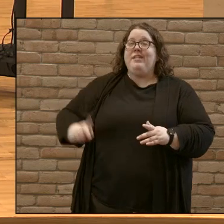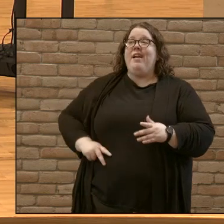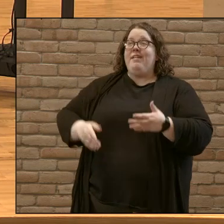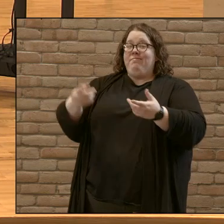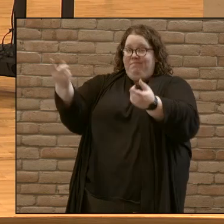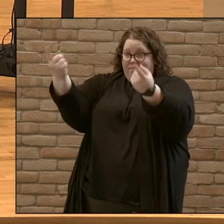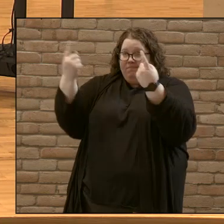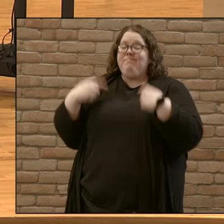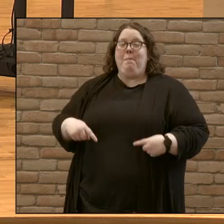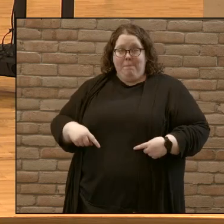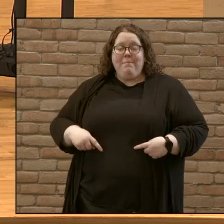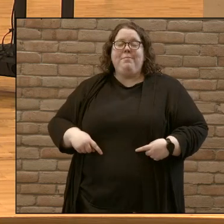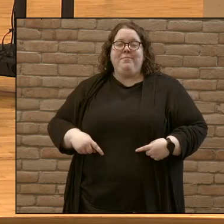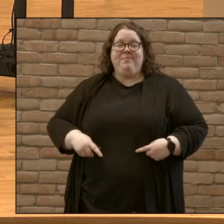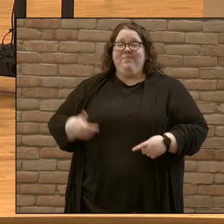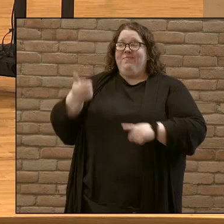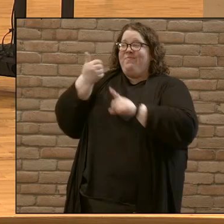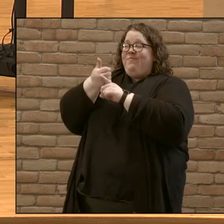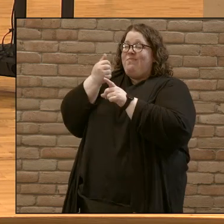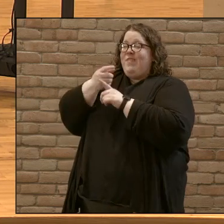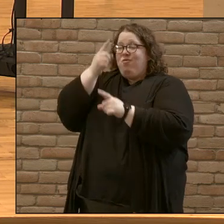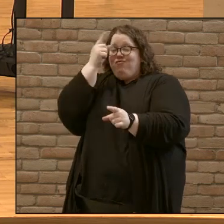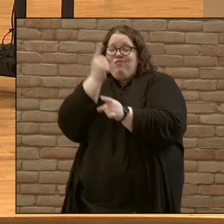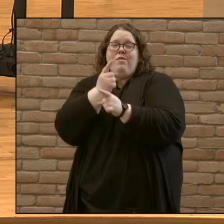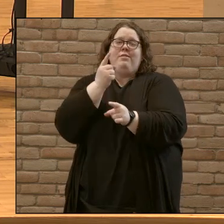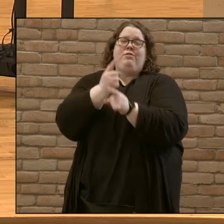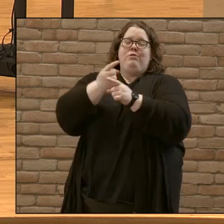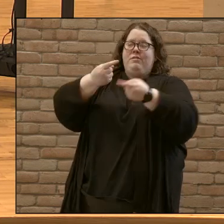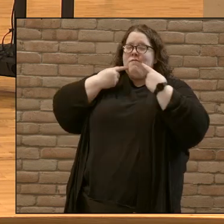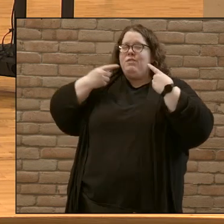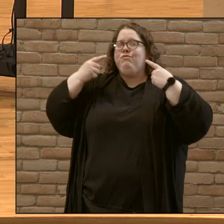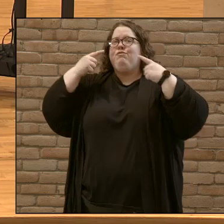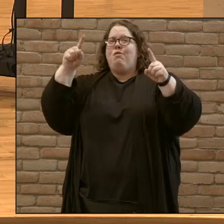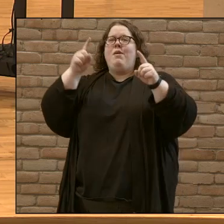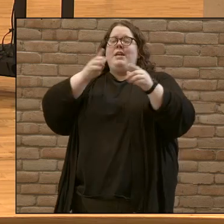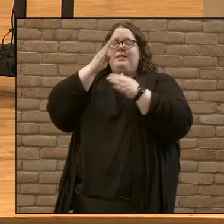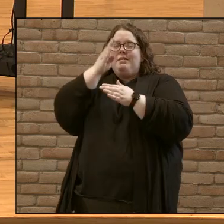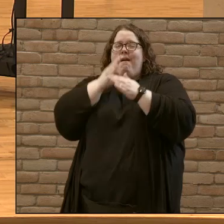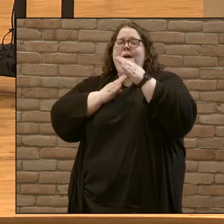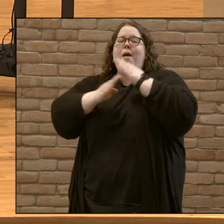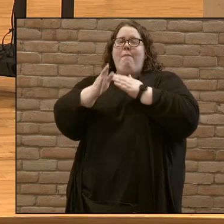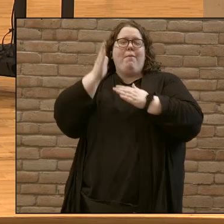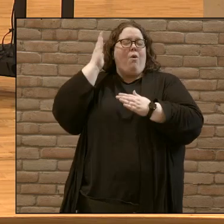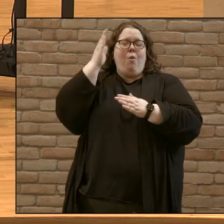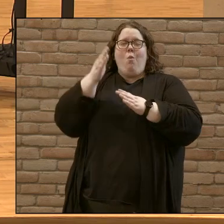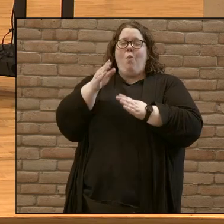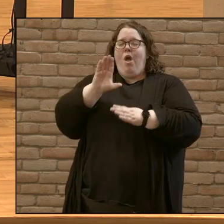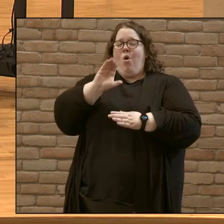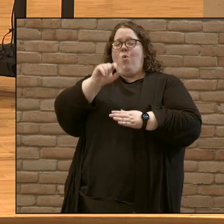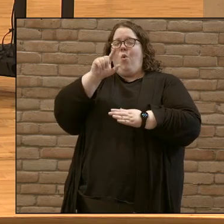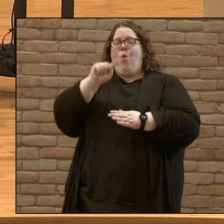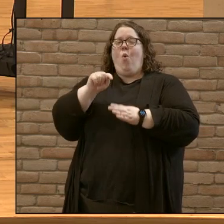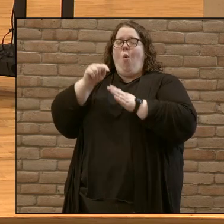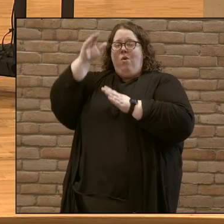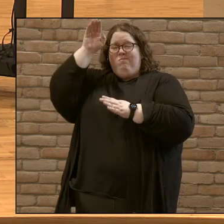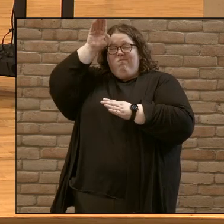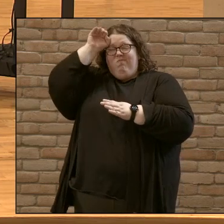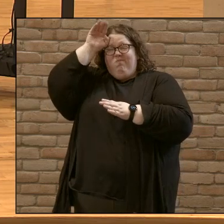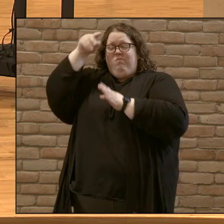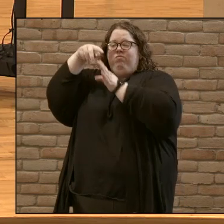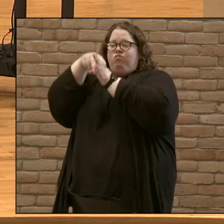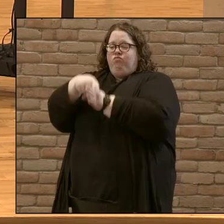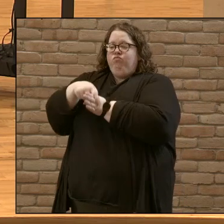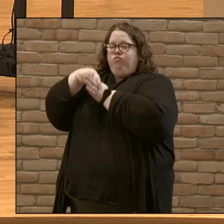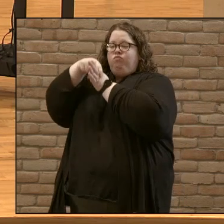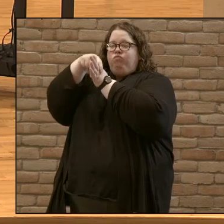righteous and victorious, humble, and riding on a donkey, on a colt, the foal of a